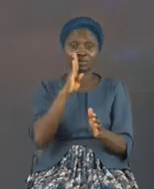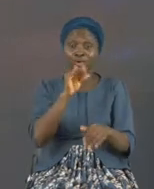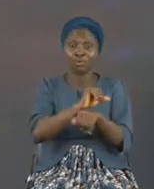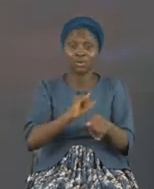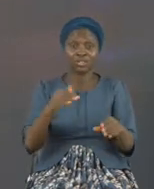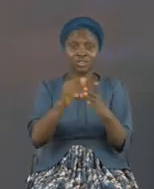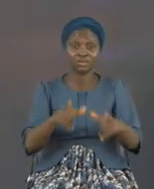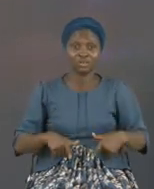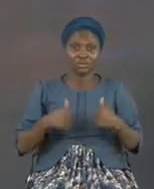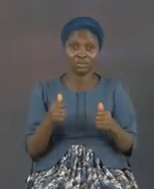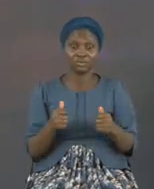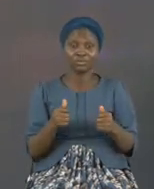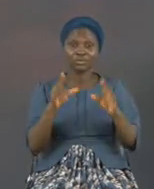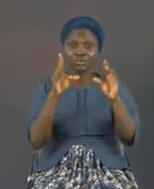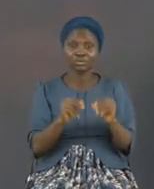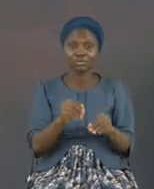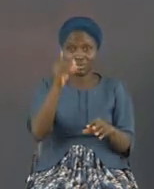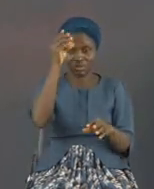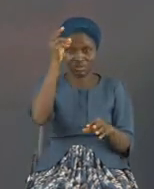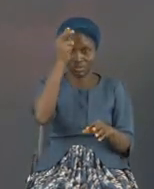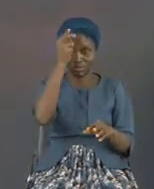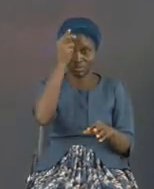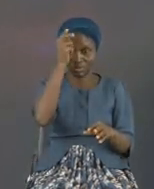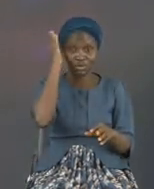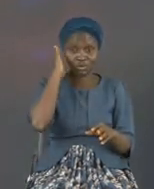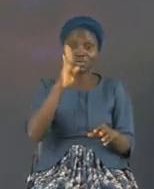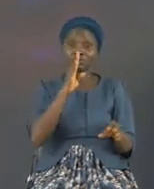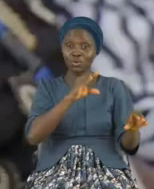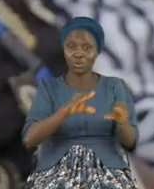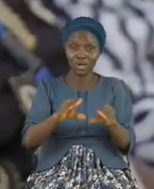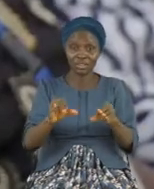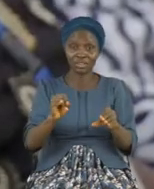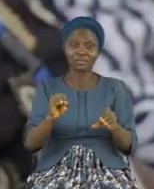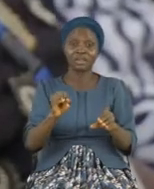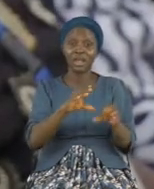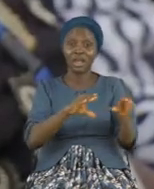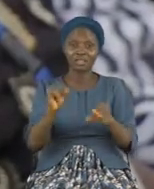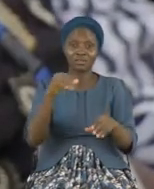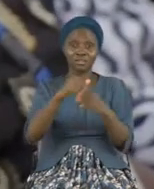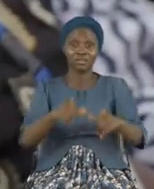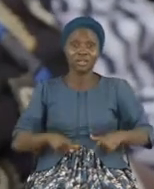no demon will be active in your life anymore in Jesus' name.